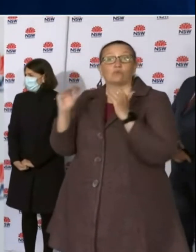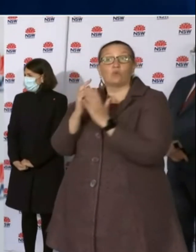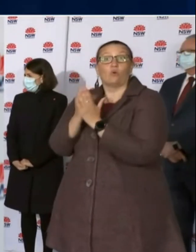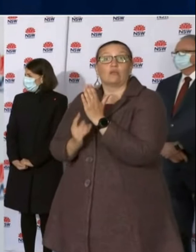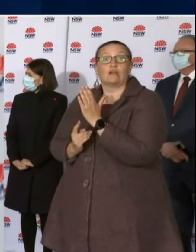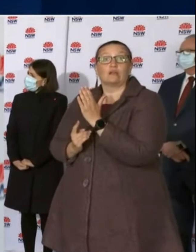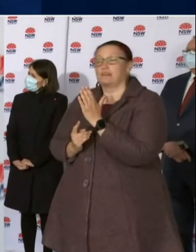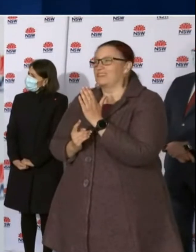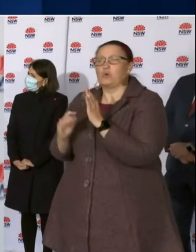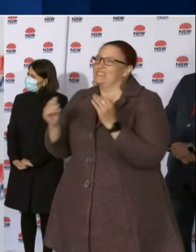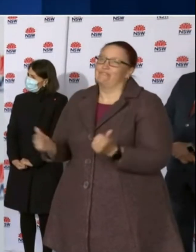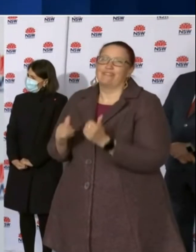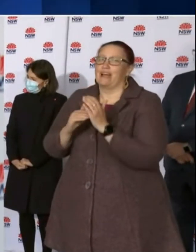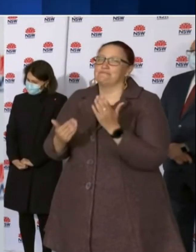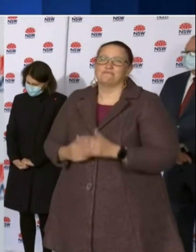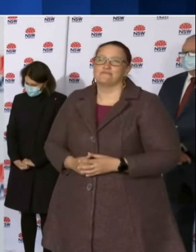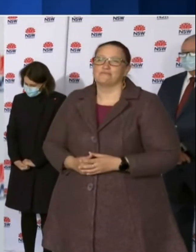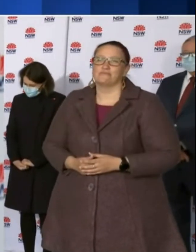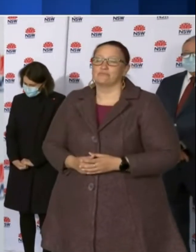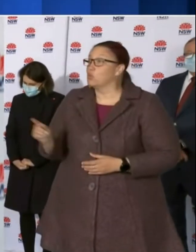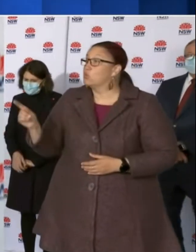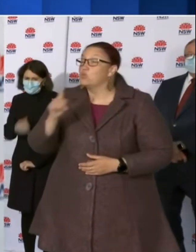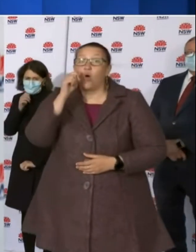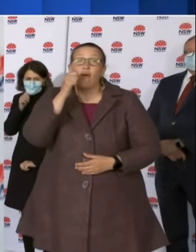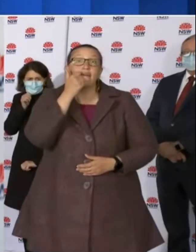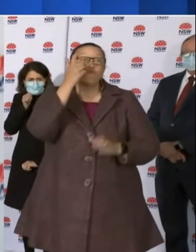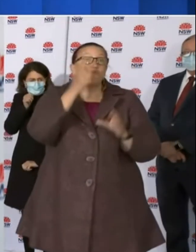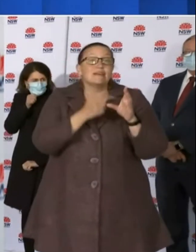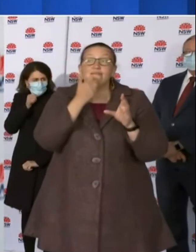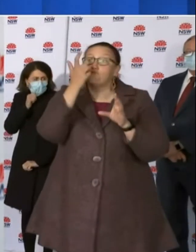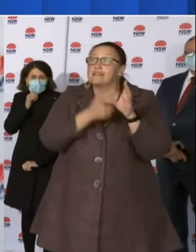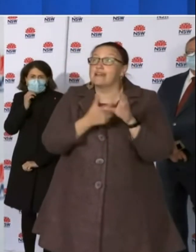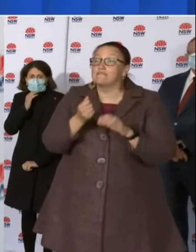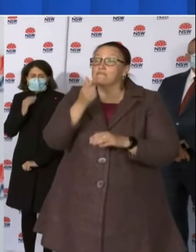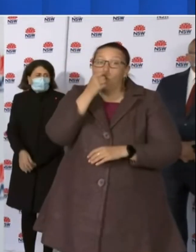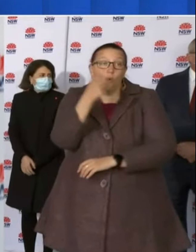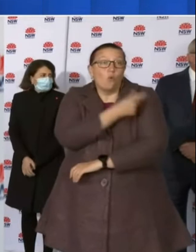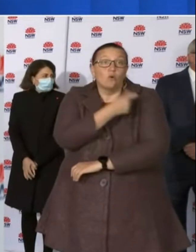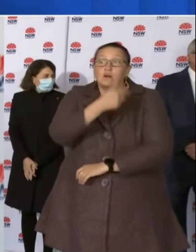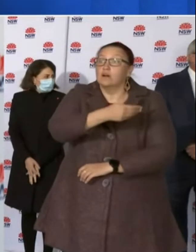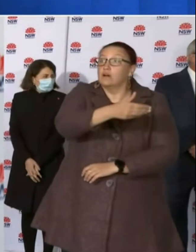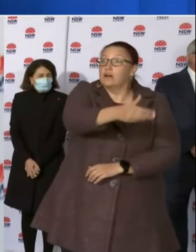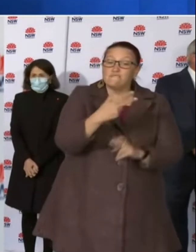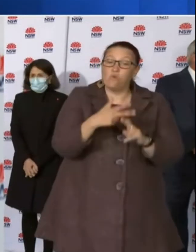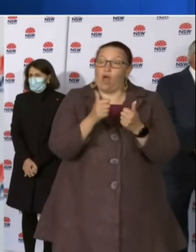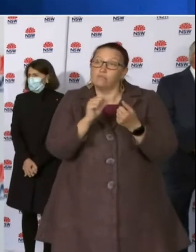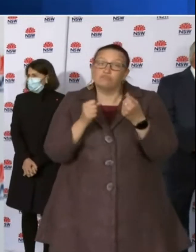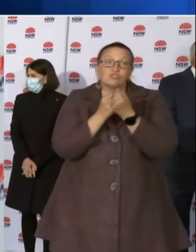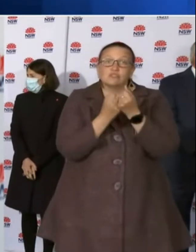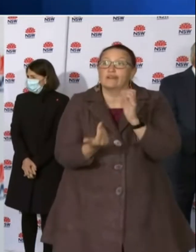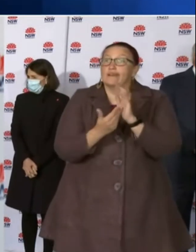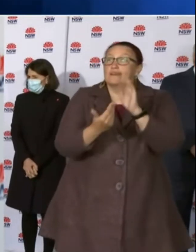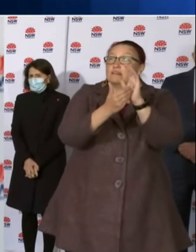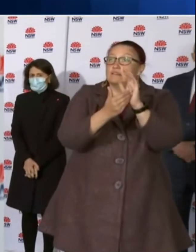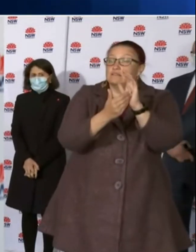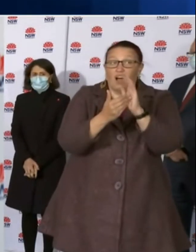doses. So whilst we need to firstly get everyone vaccinated, shortly after in 2022, we will be probably